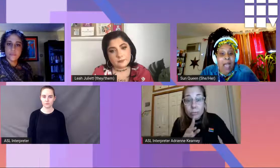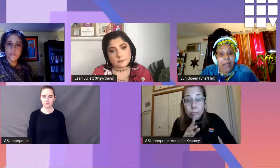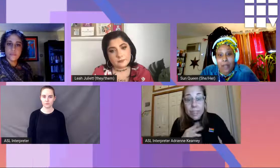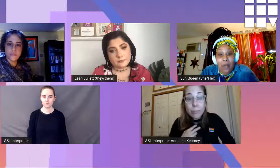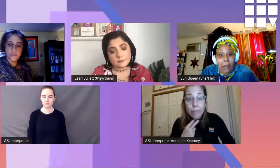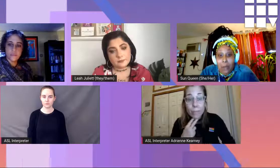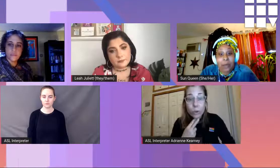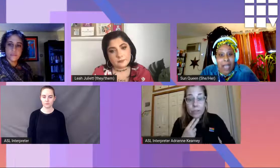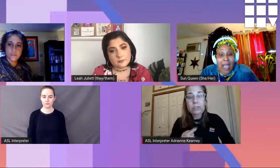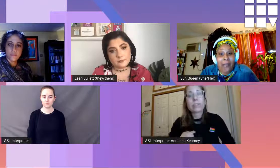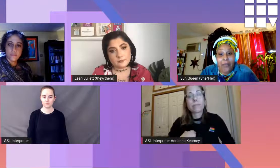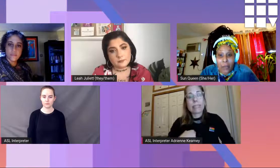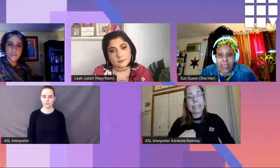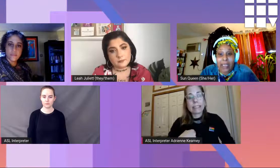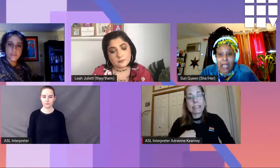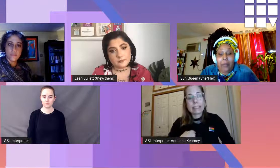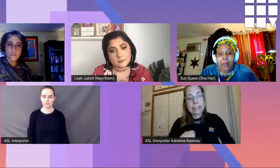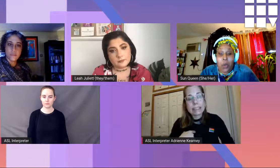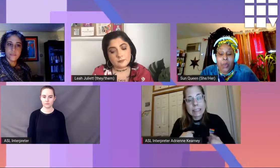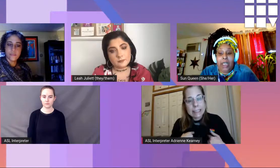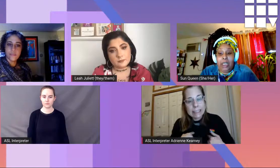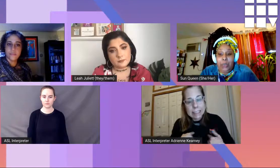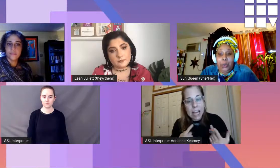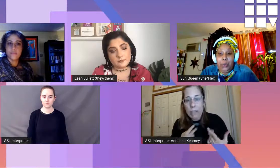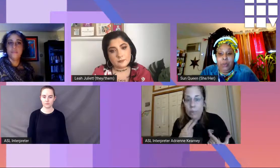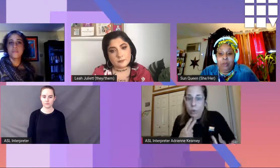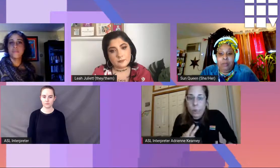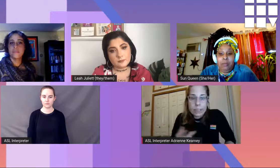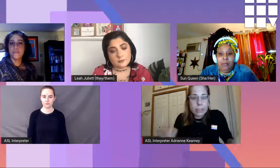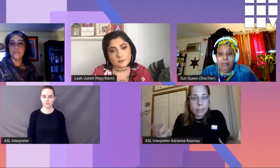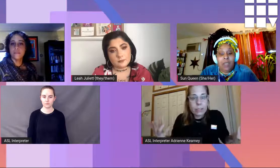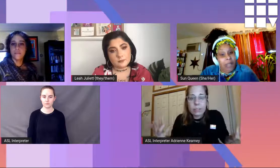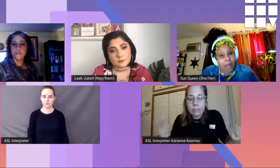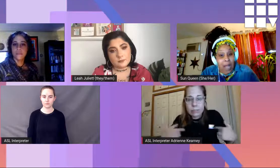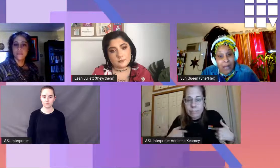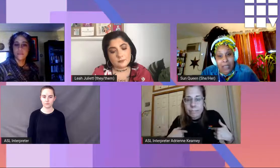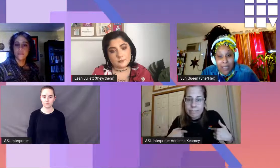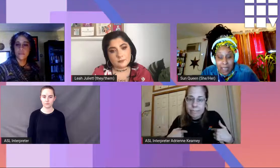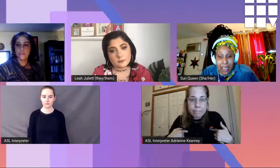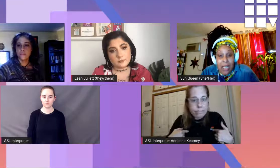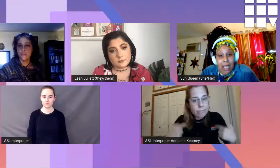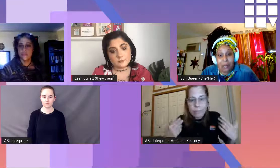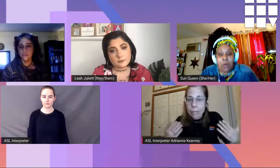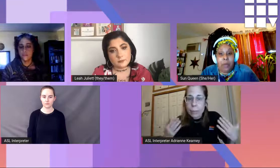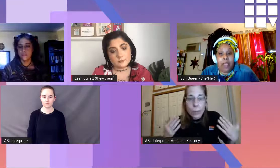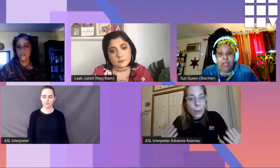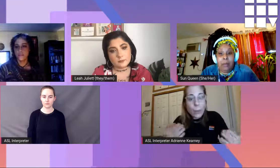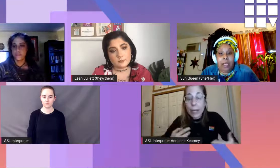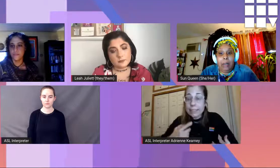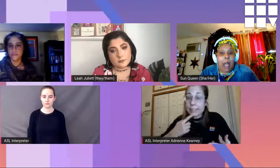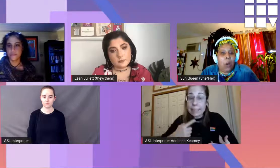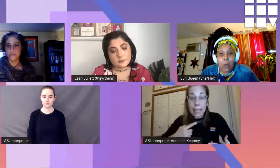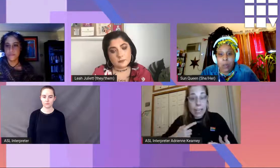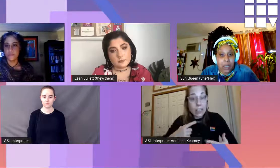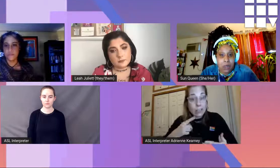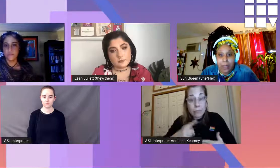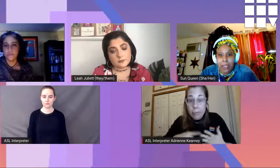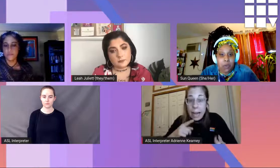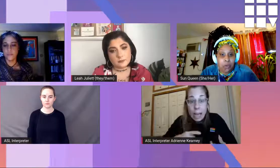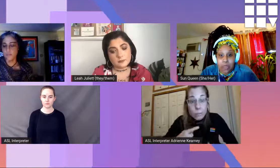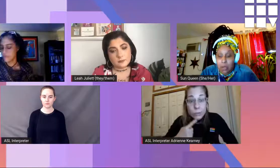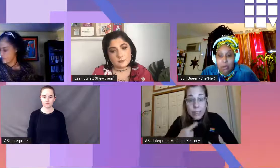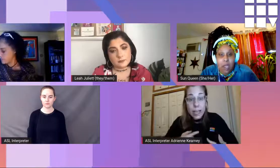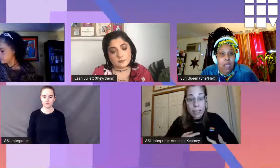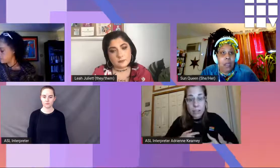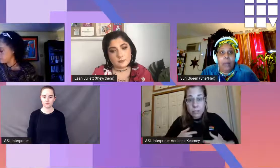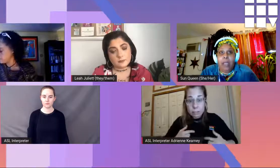I have a mouth, I have a voice. I'm going to say what I have to say. I am going to be my whole self, my